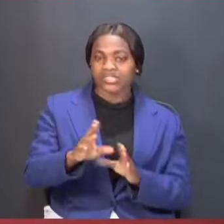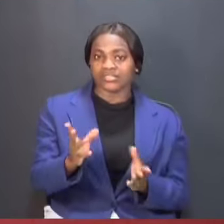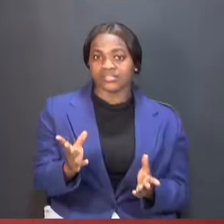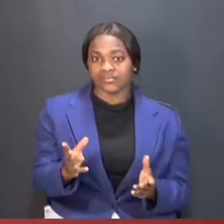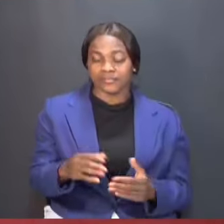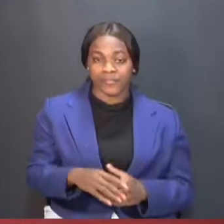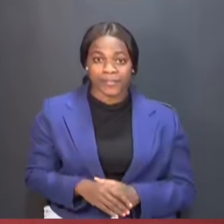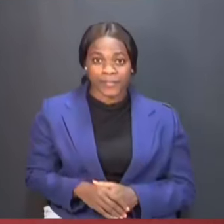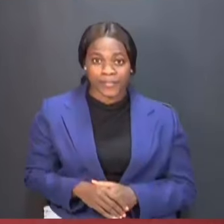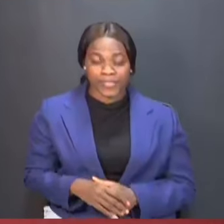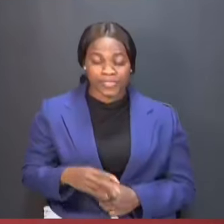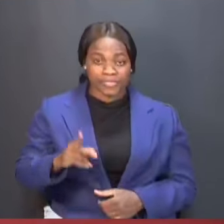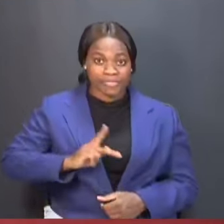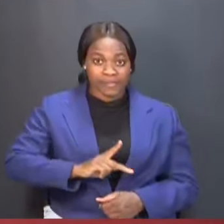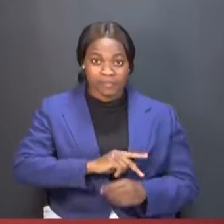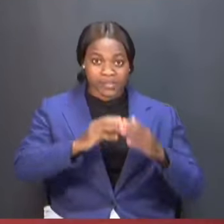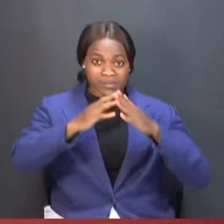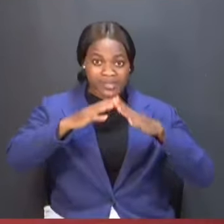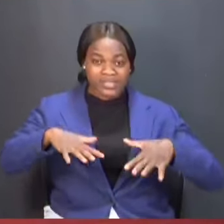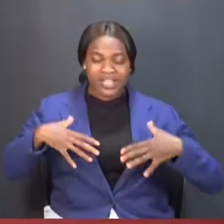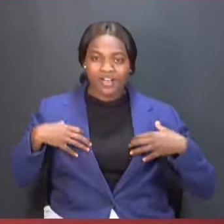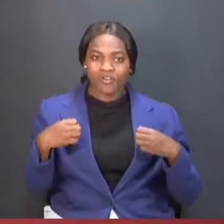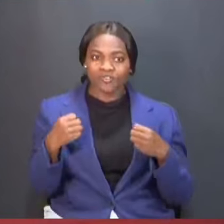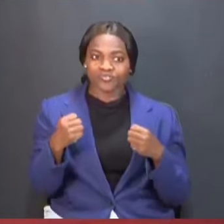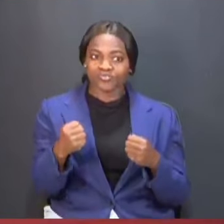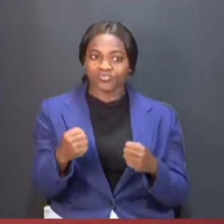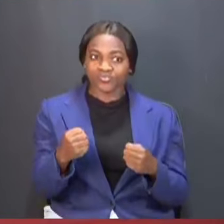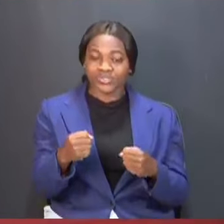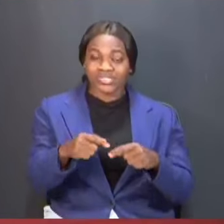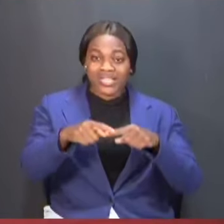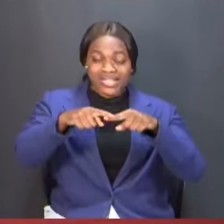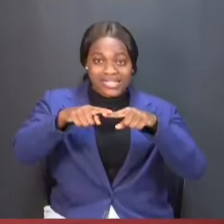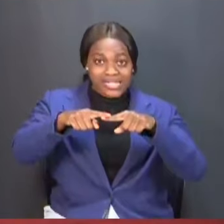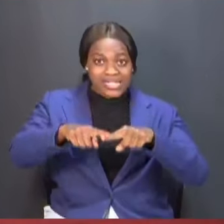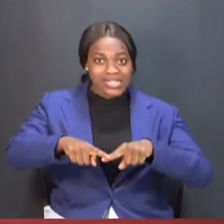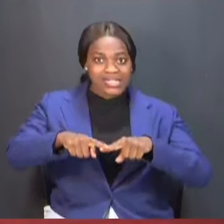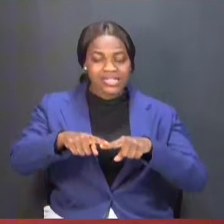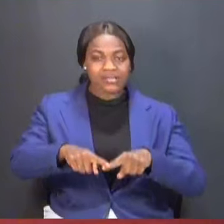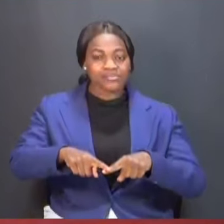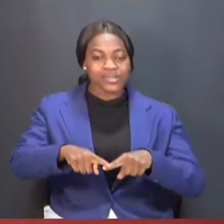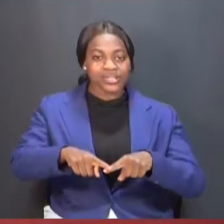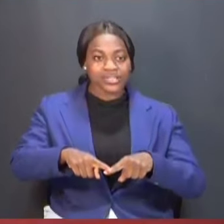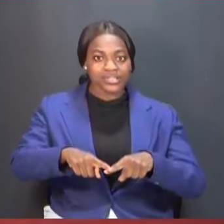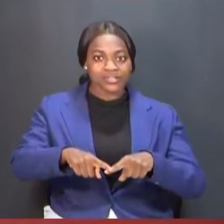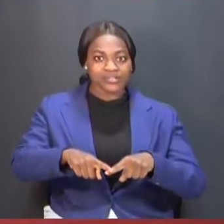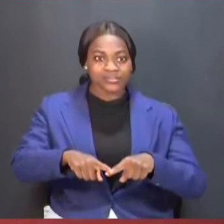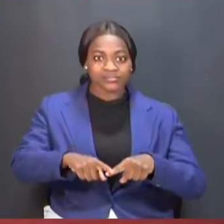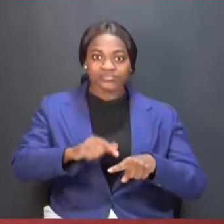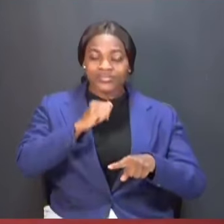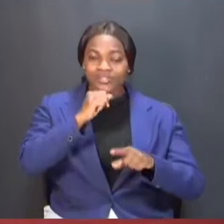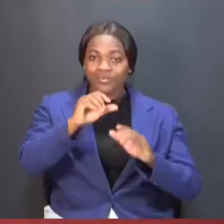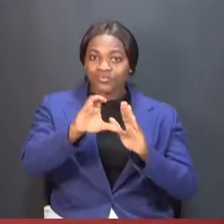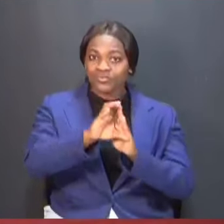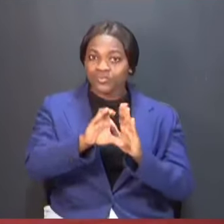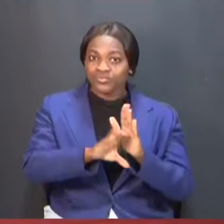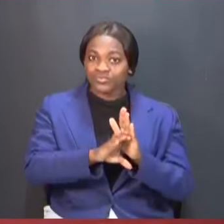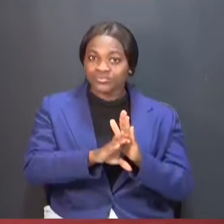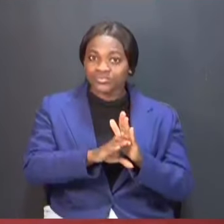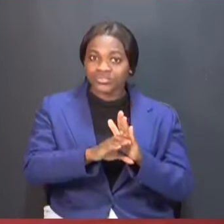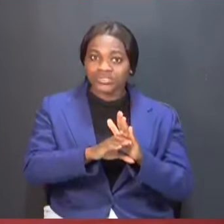strength of this House, therefore, rests not merely in its constitutional